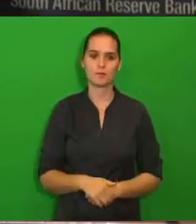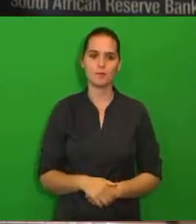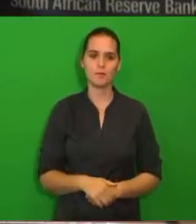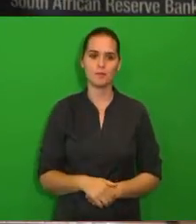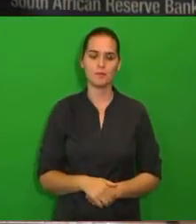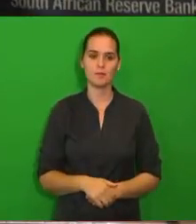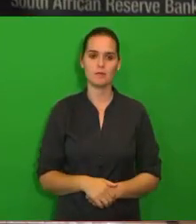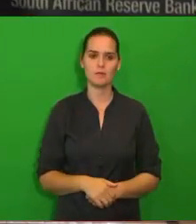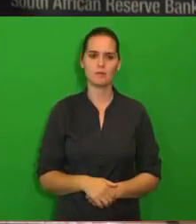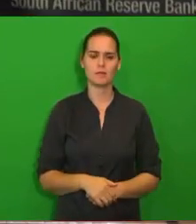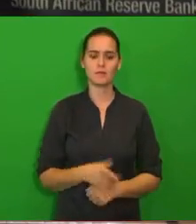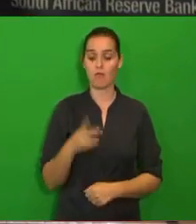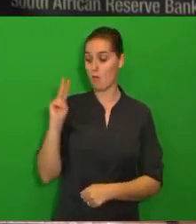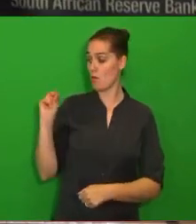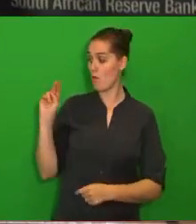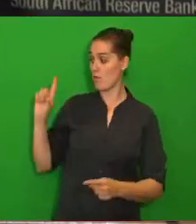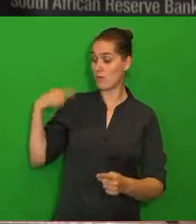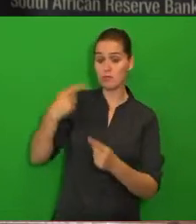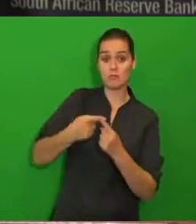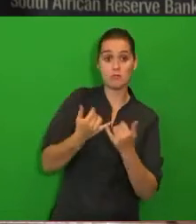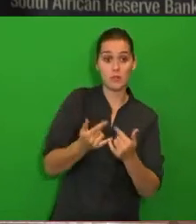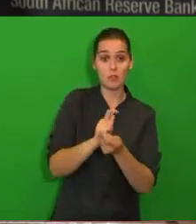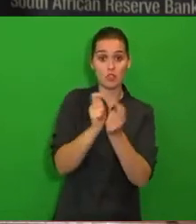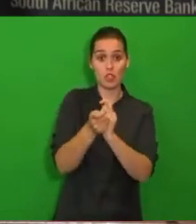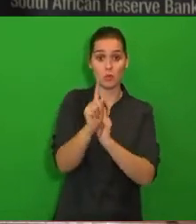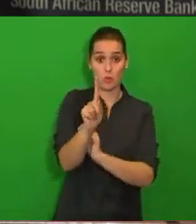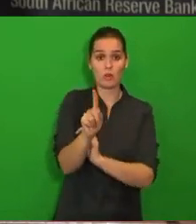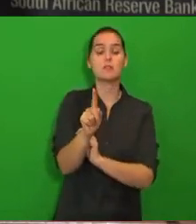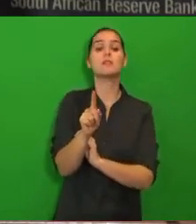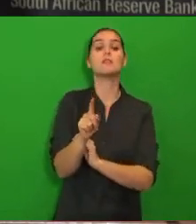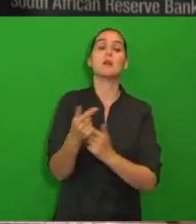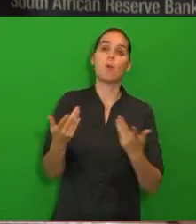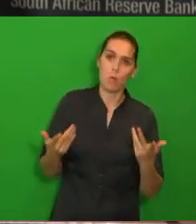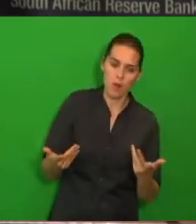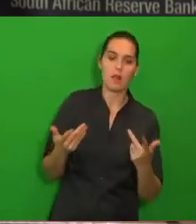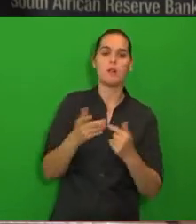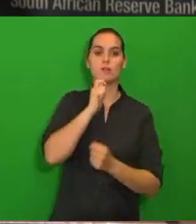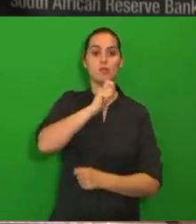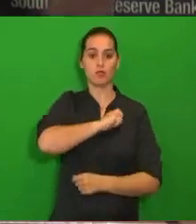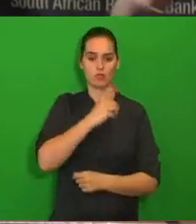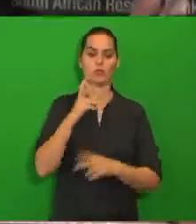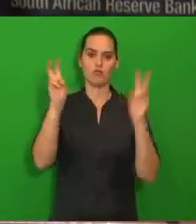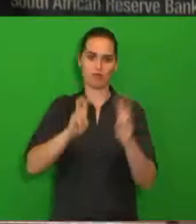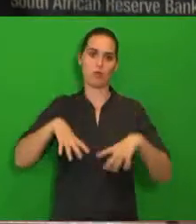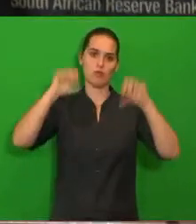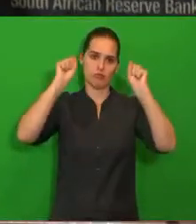What has changed since November? Obviously, we did have load shedding. It